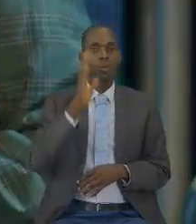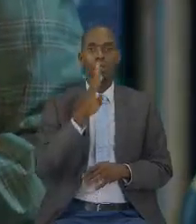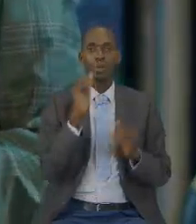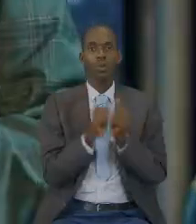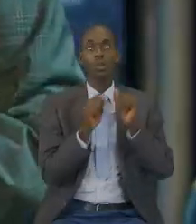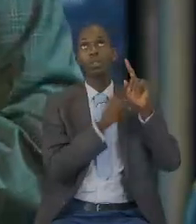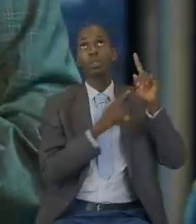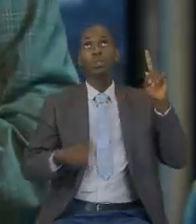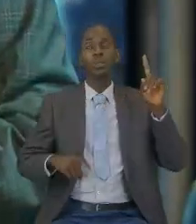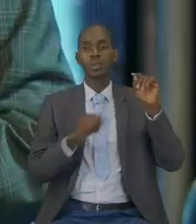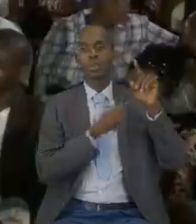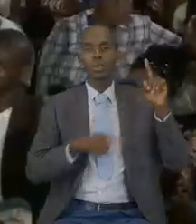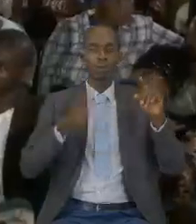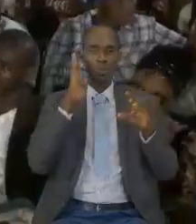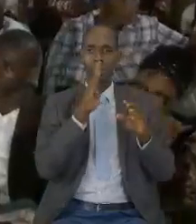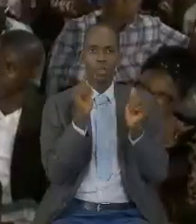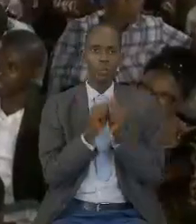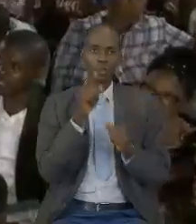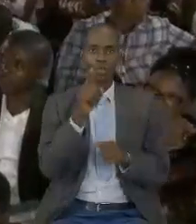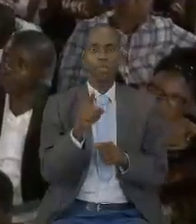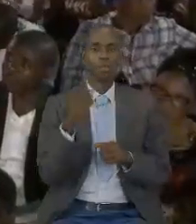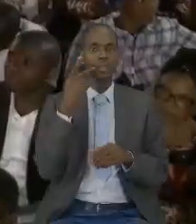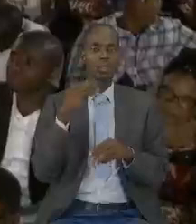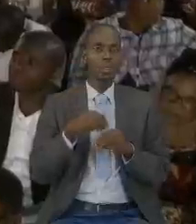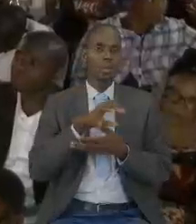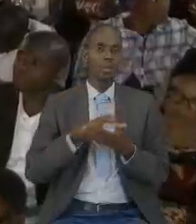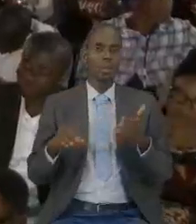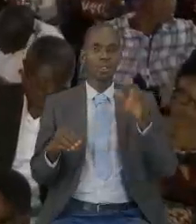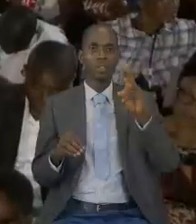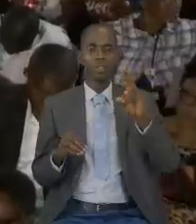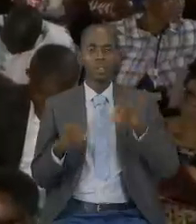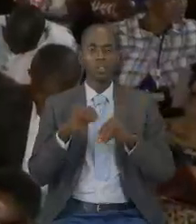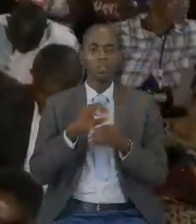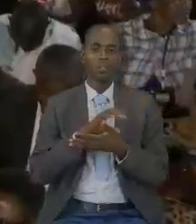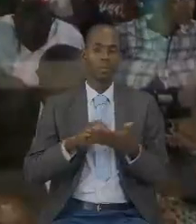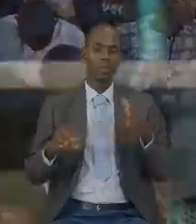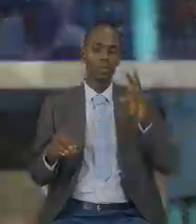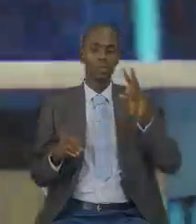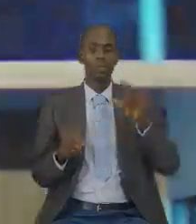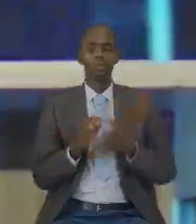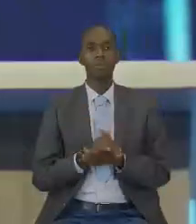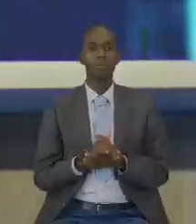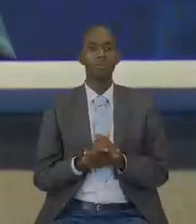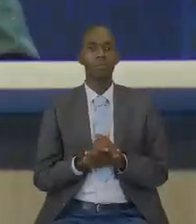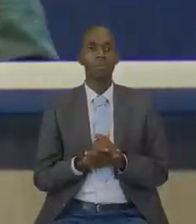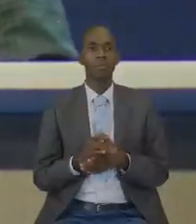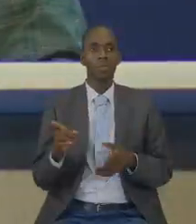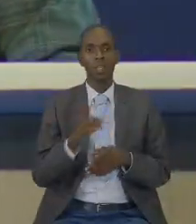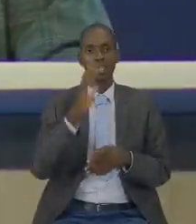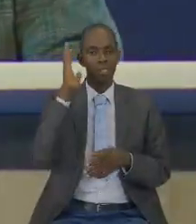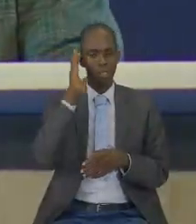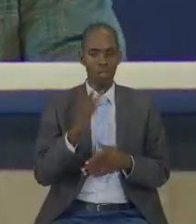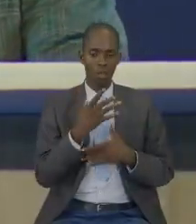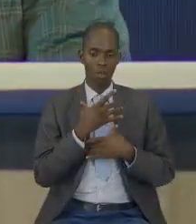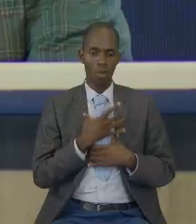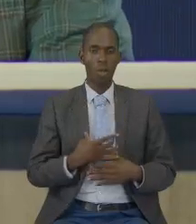The Lord will be with you. Look at verse 16. In verse 16, they shall hunger